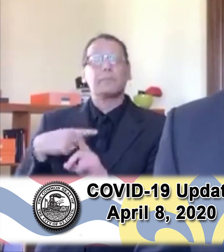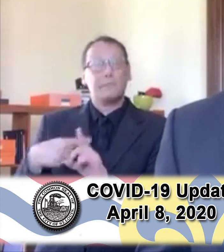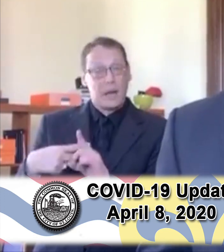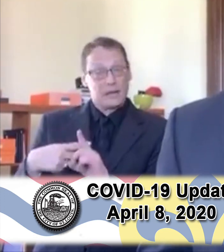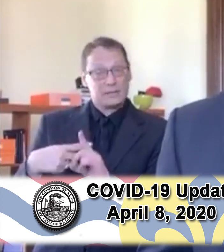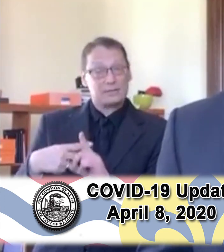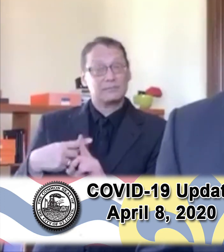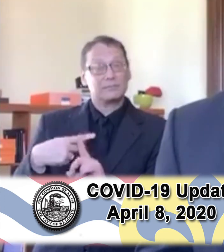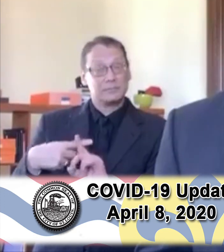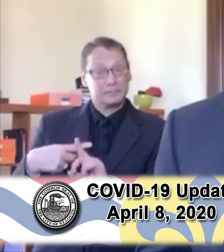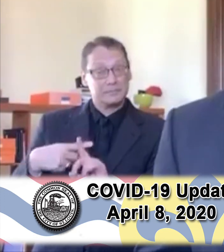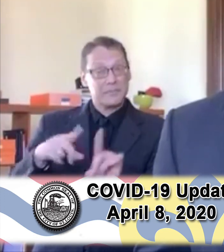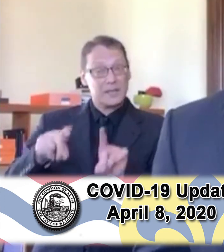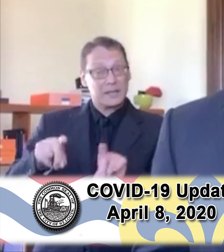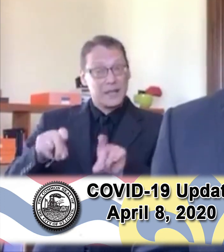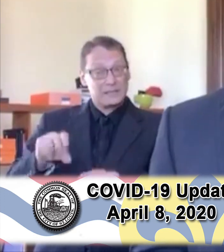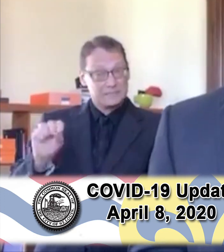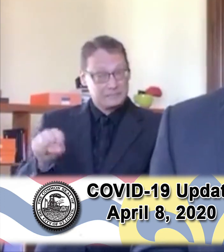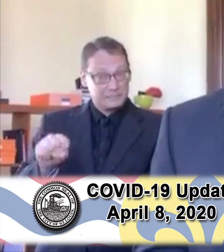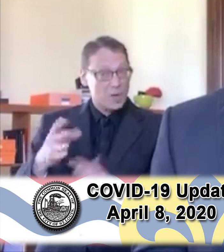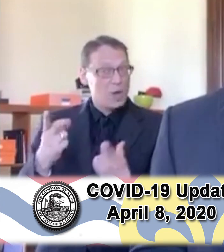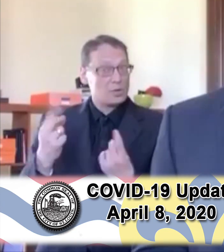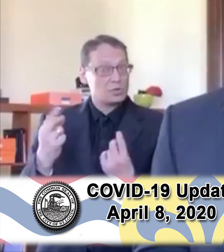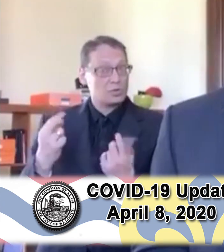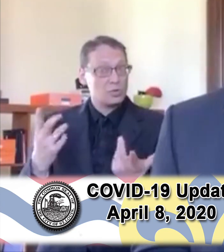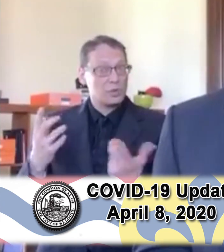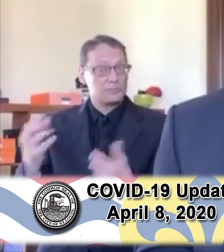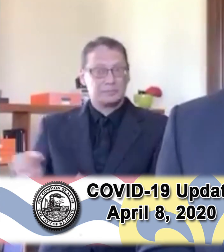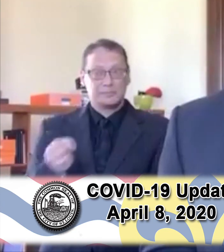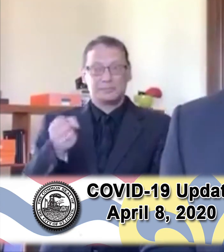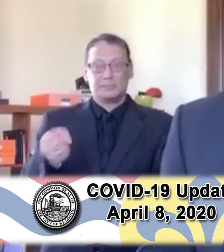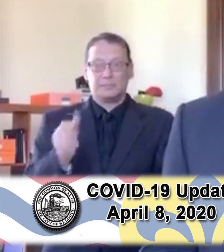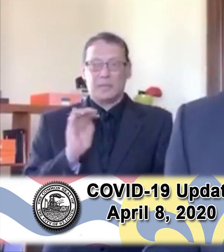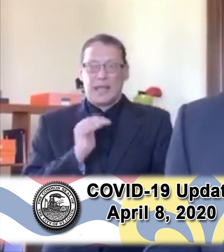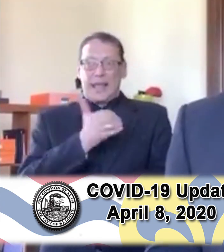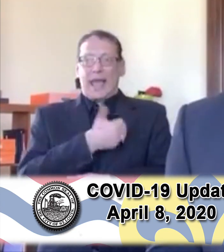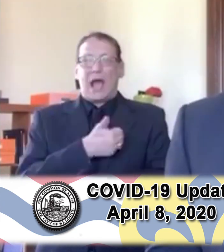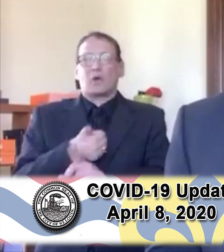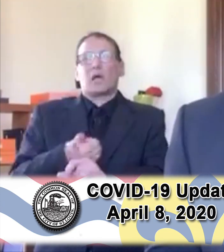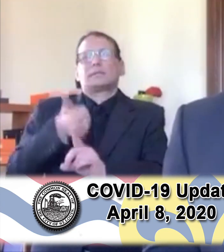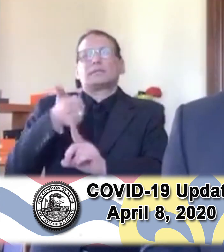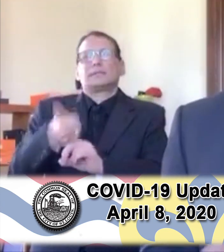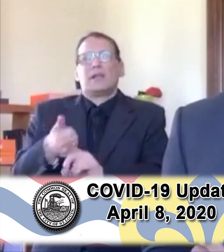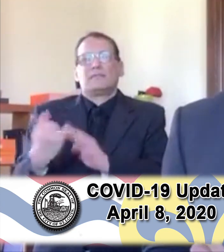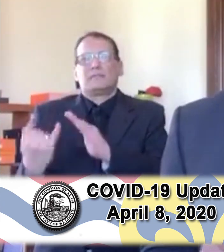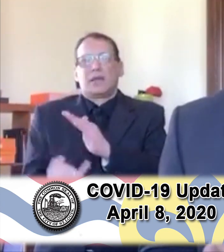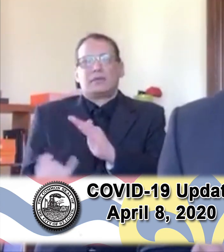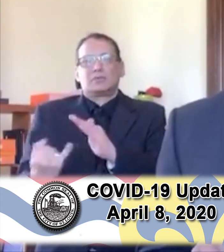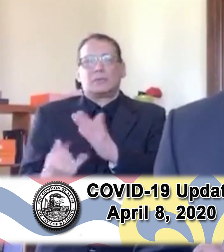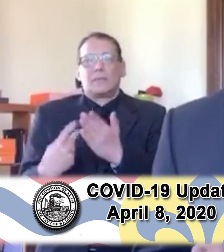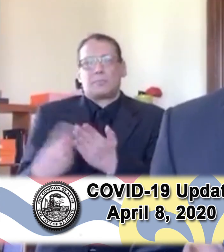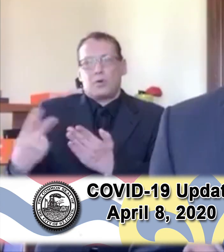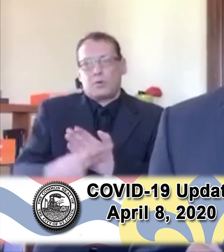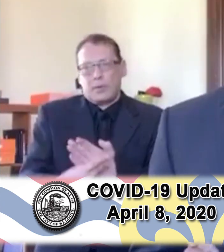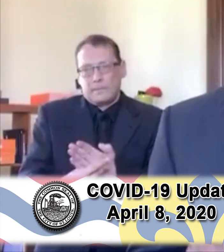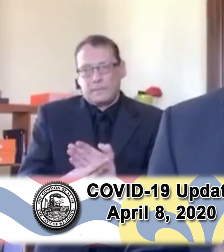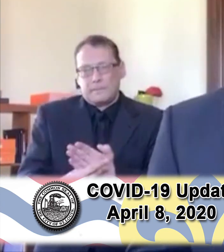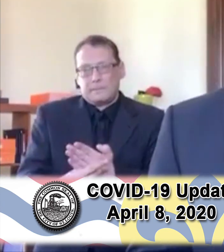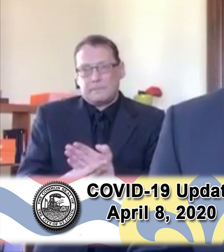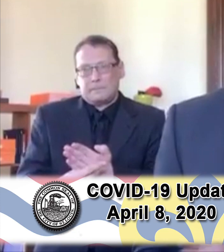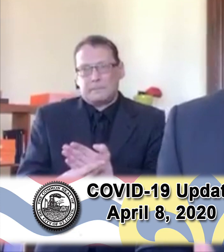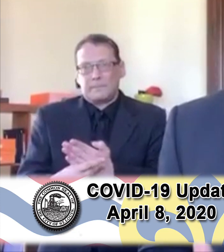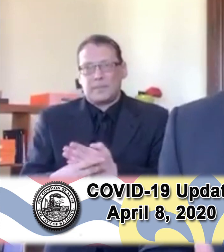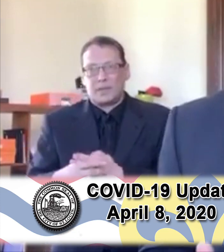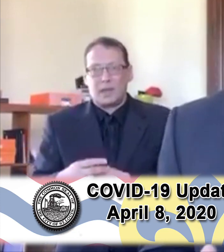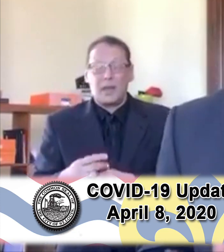positive for COVID-19, we enroll them into our self-quarantine or self-isolation program. And it's important that I distinguish the difference between